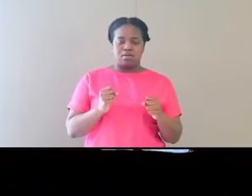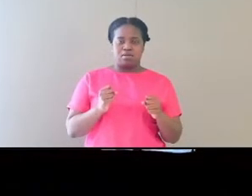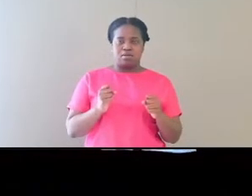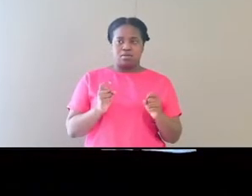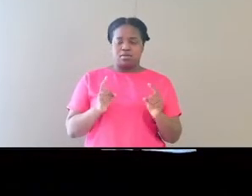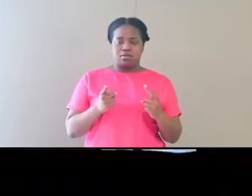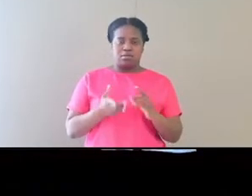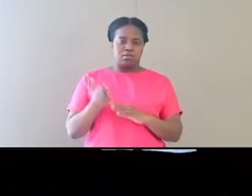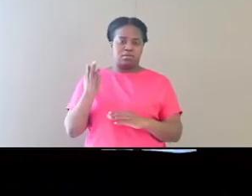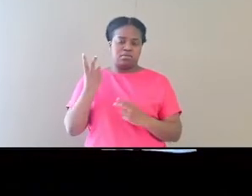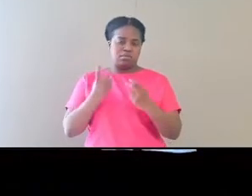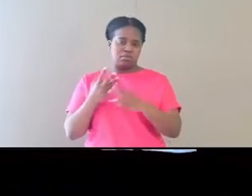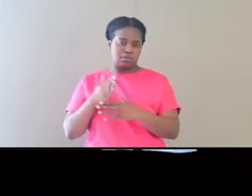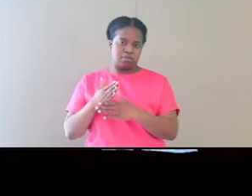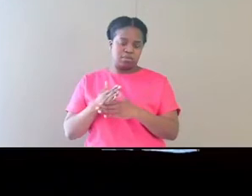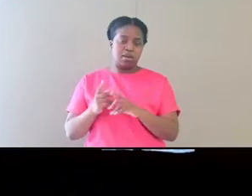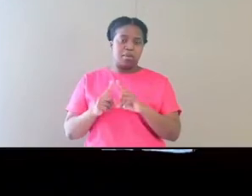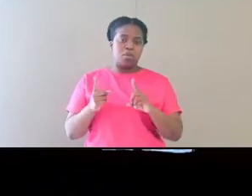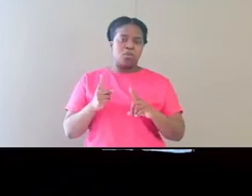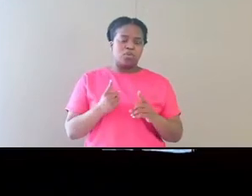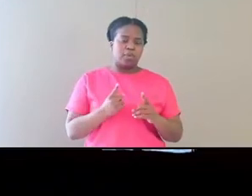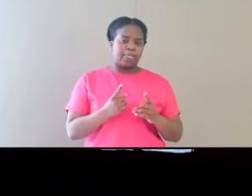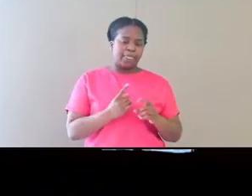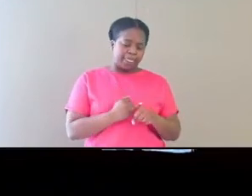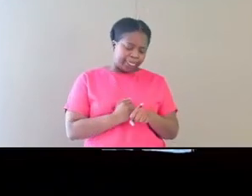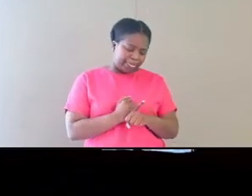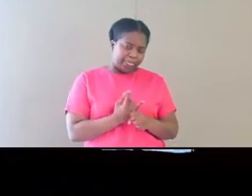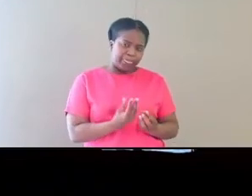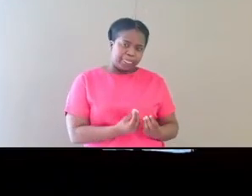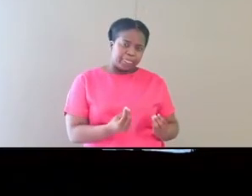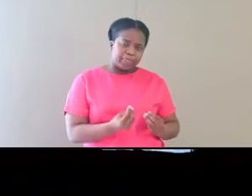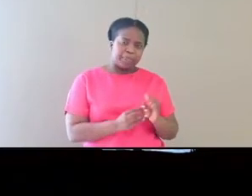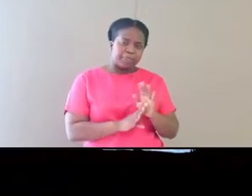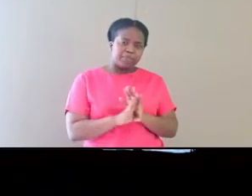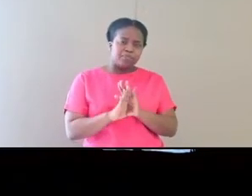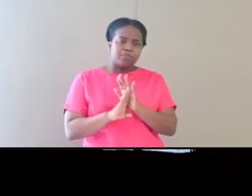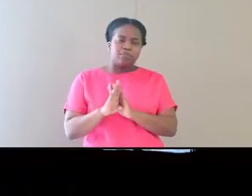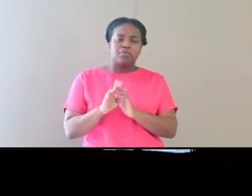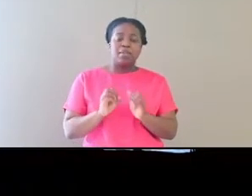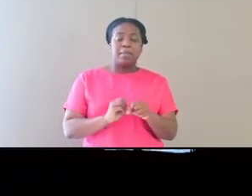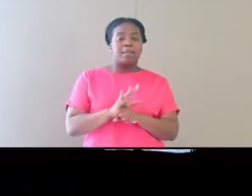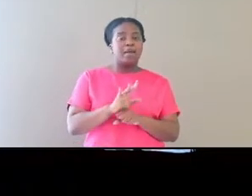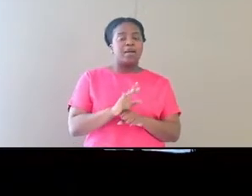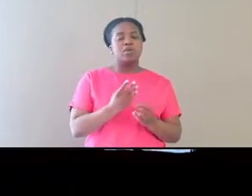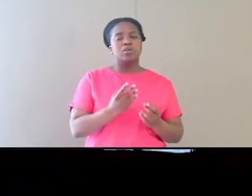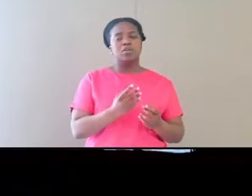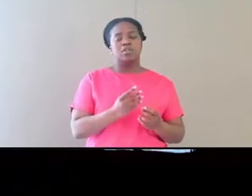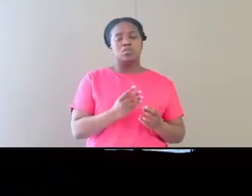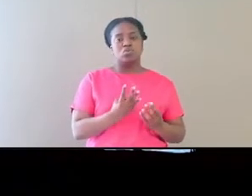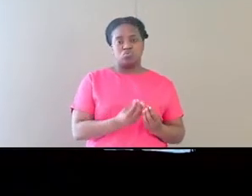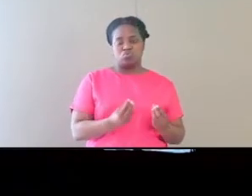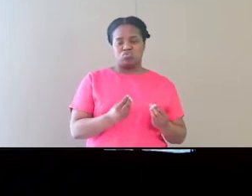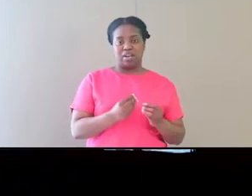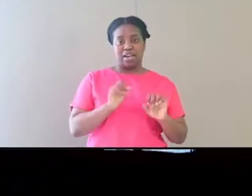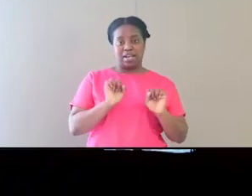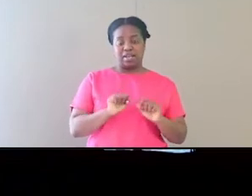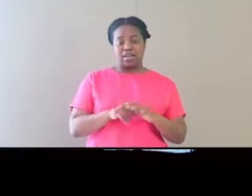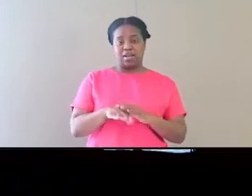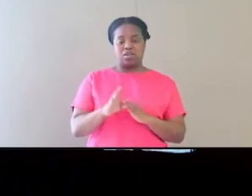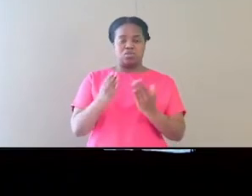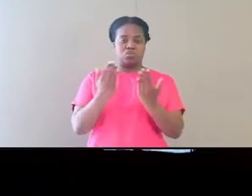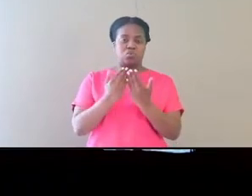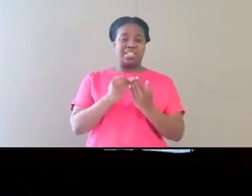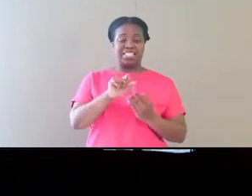also spent on access to early childhood development services. There are impacts for school-aged children. Of course, 70%